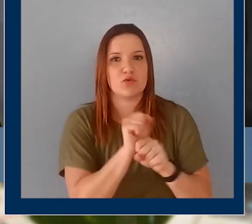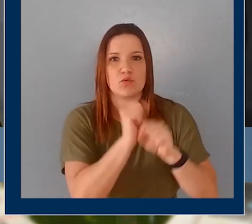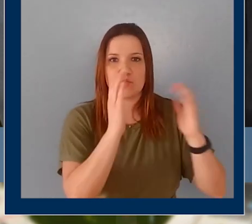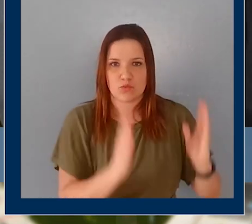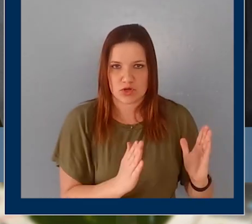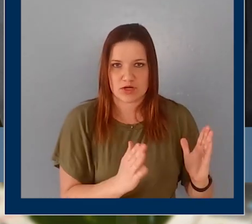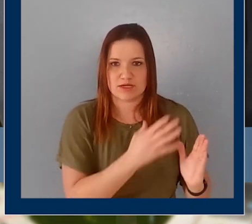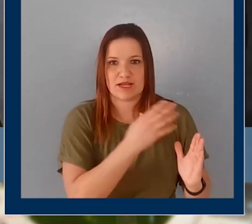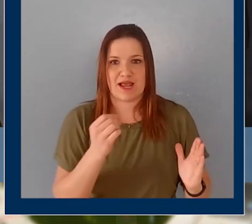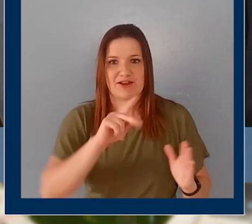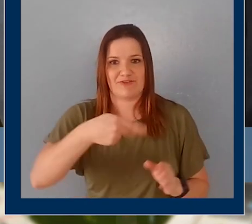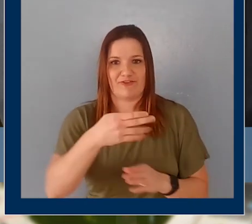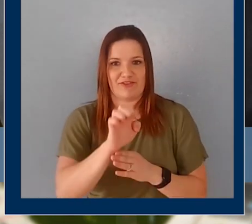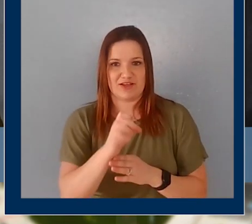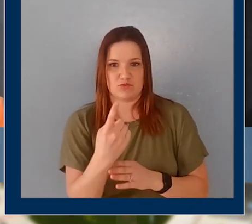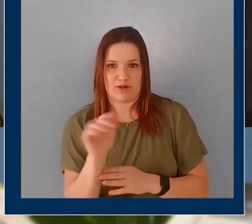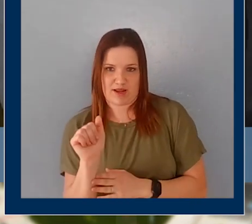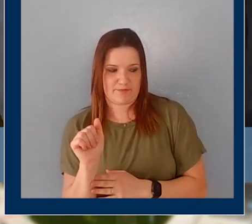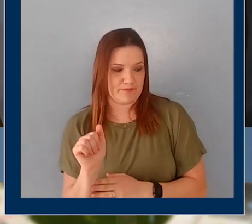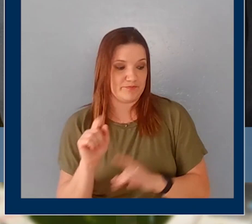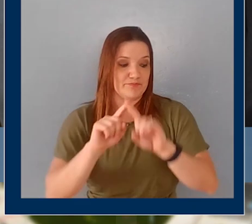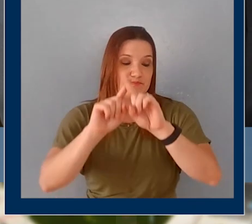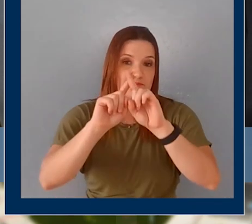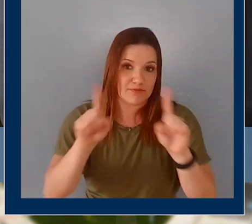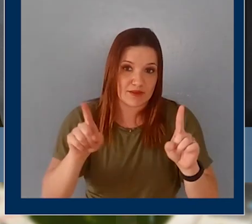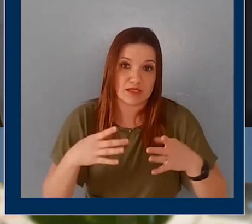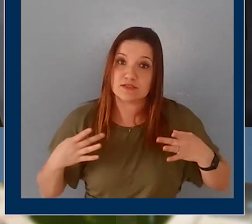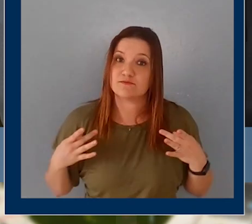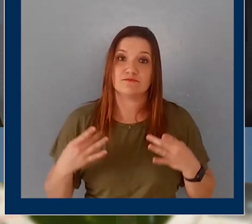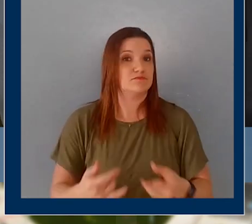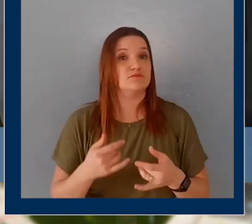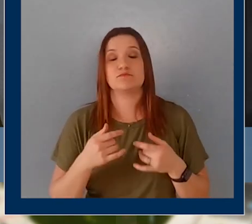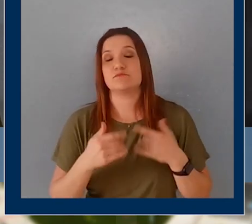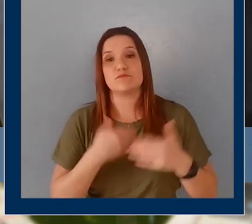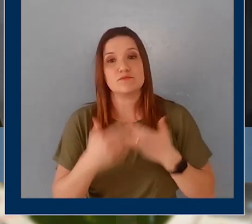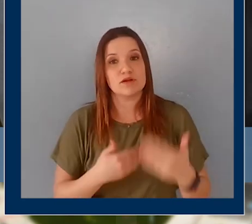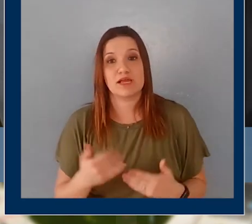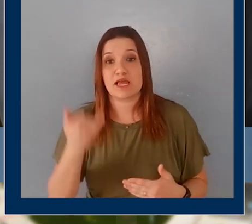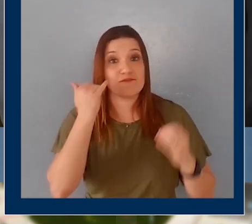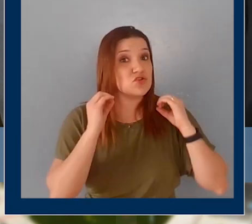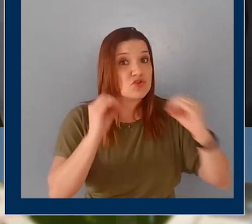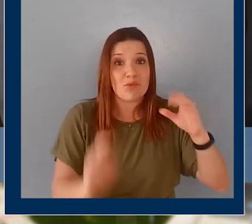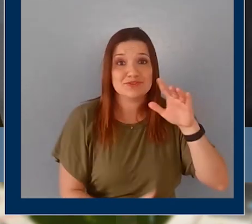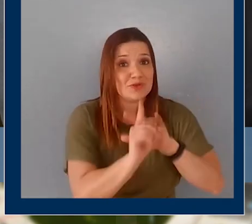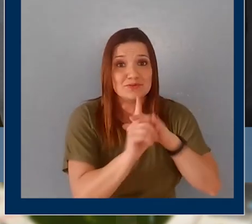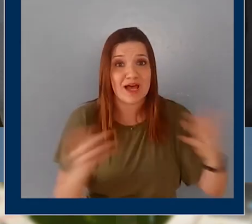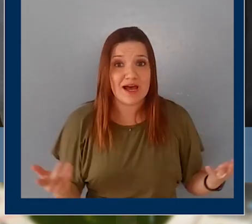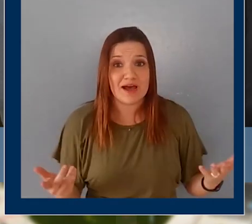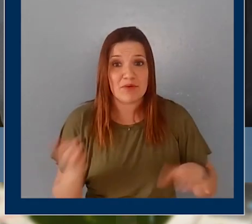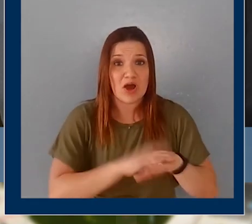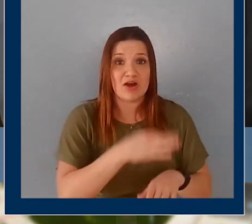and nursing home residents. This weekend. This Friday and Saturday is only supposed to be for that group.